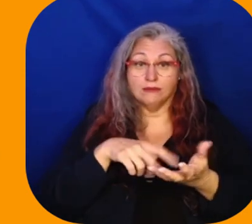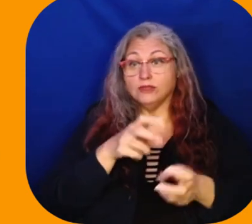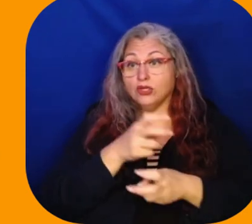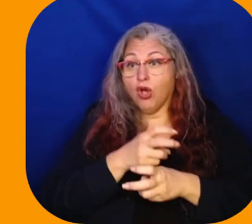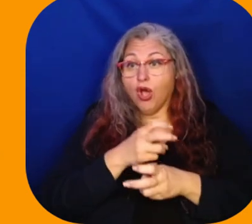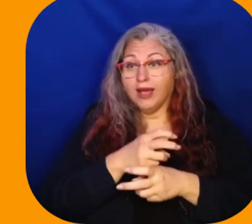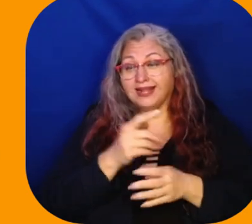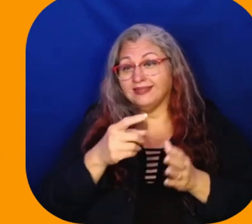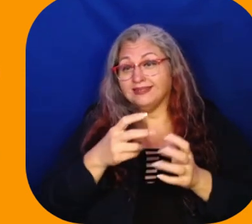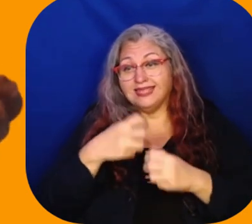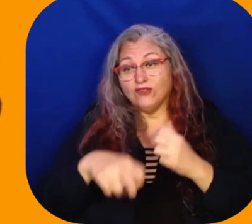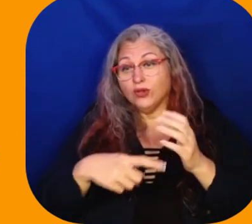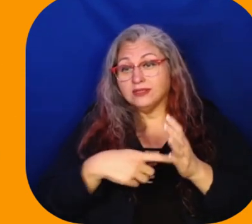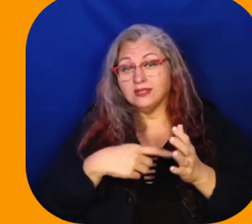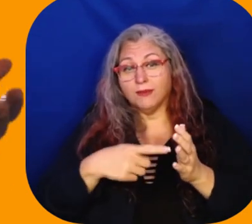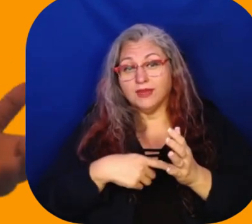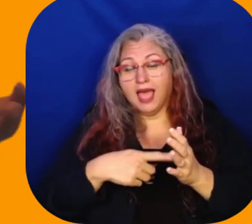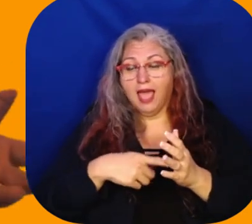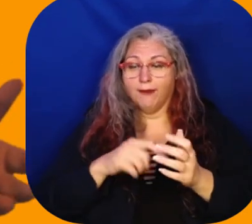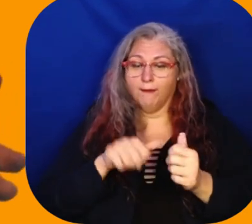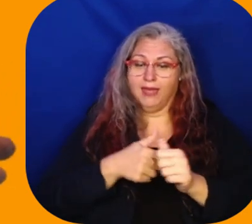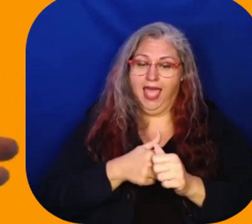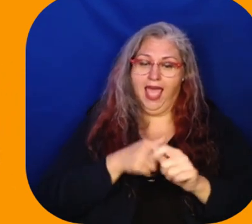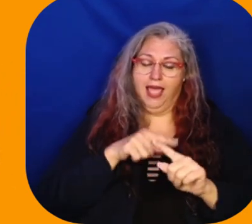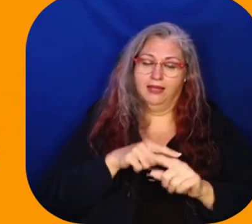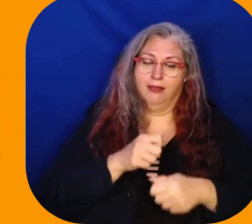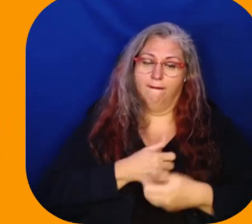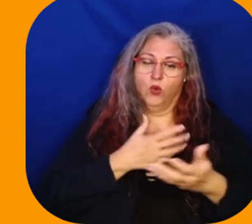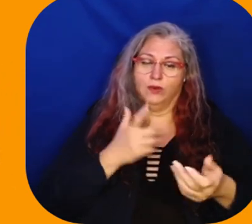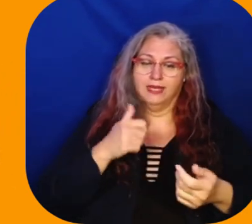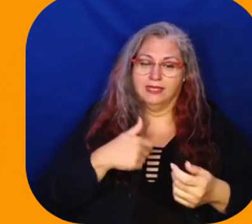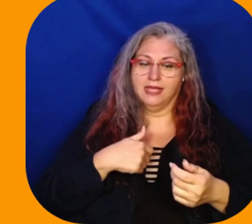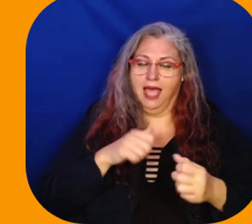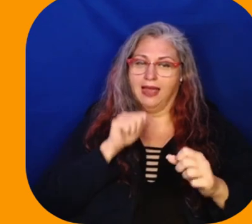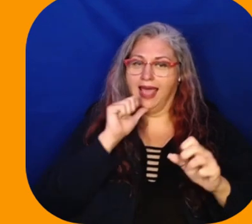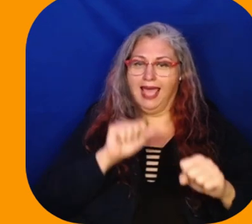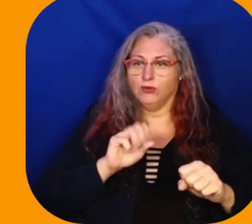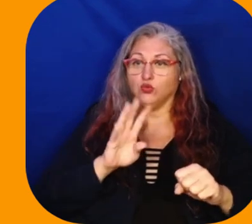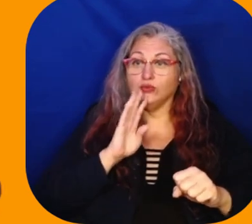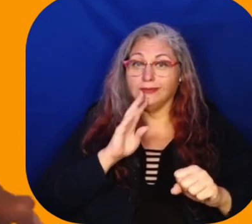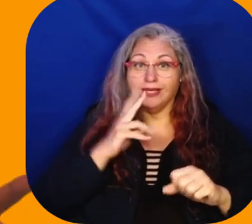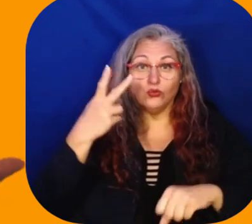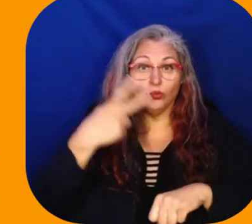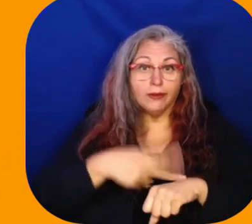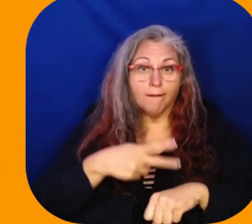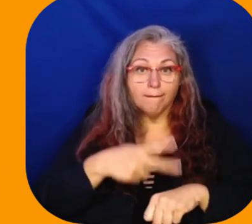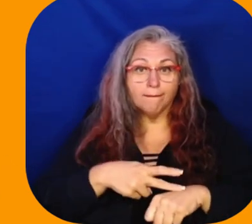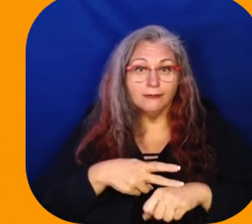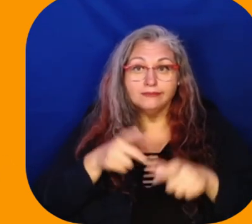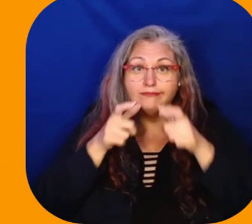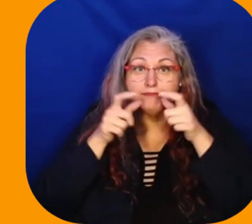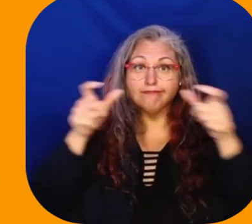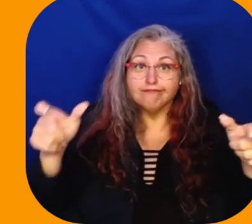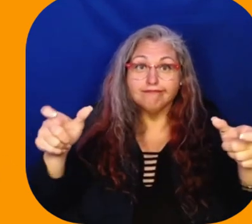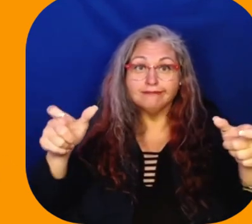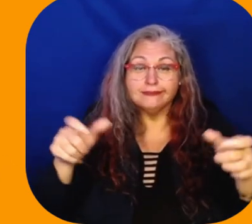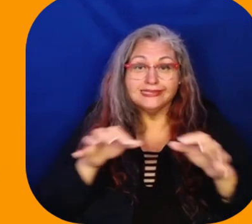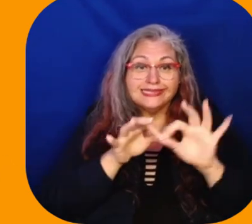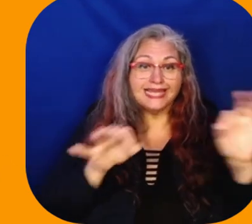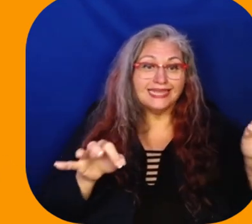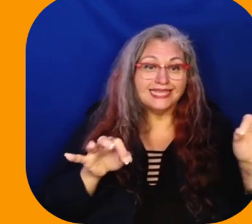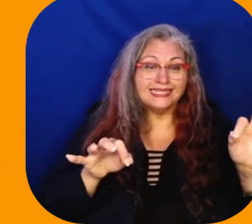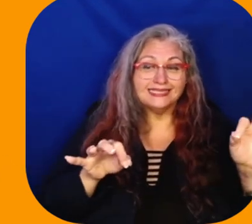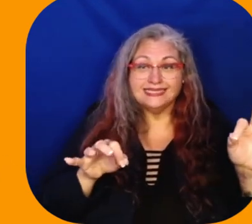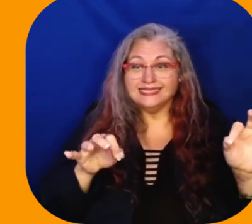make that behind poetry, because, you know, I can't talk twice. You know, I can't say a sentence and say another sentence at the